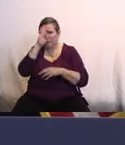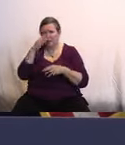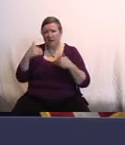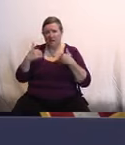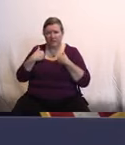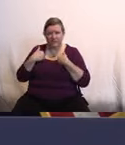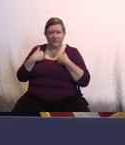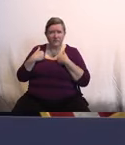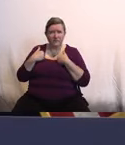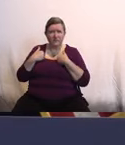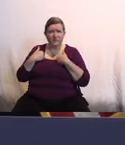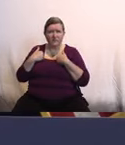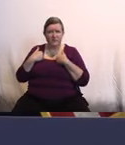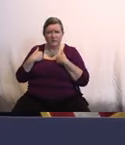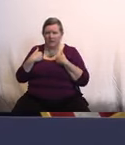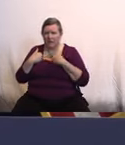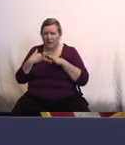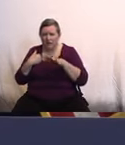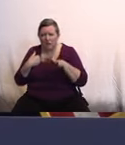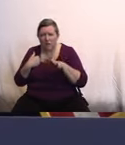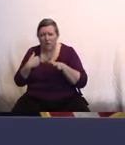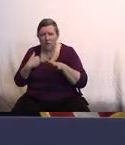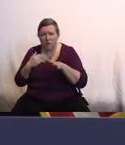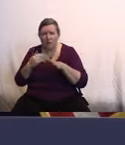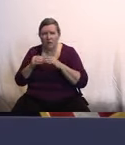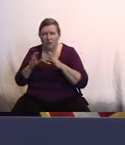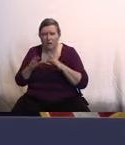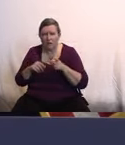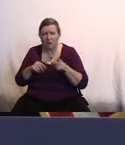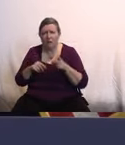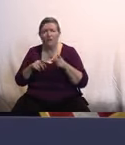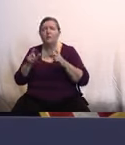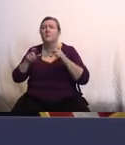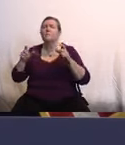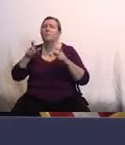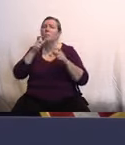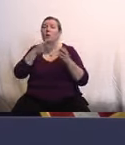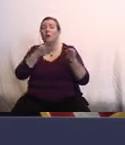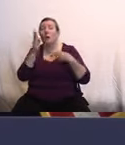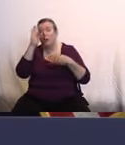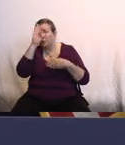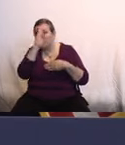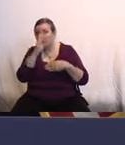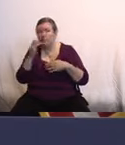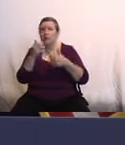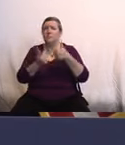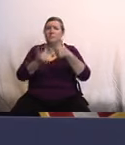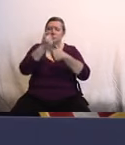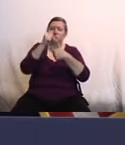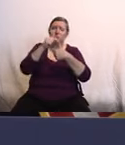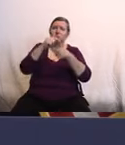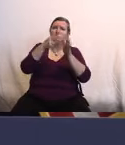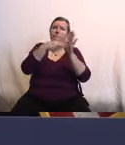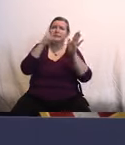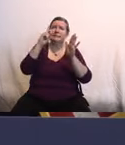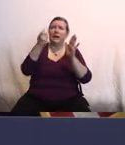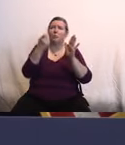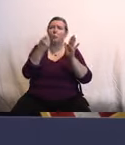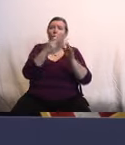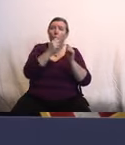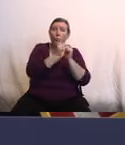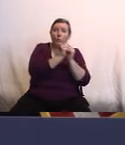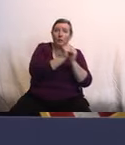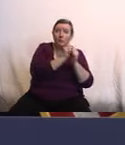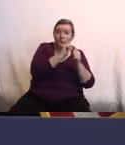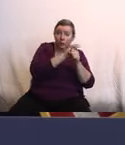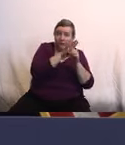Yeah, how many have COVID as their principal diagnosis versus incidental? How does that compare to, say, spring of 2020? I don't have the spring of 2020,